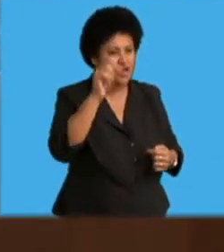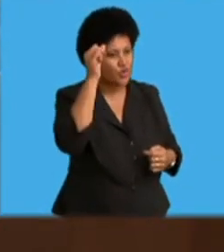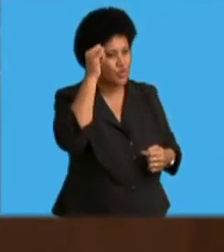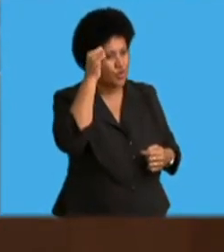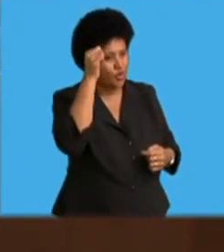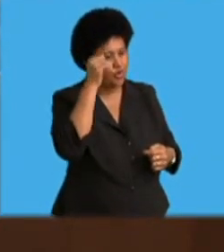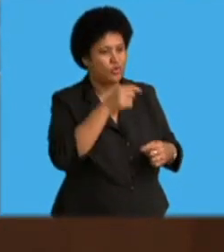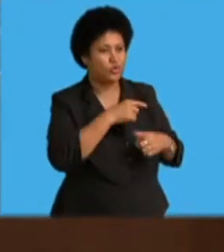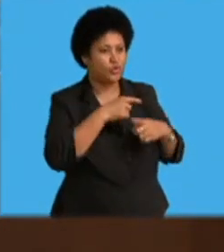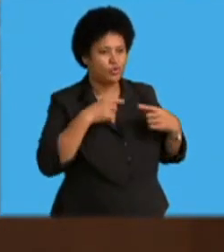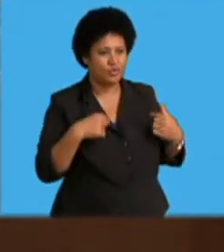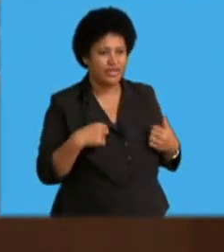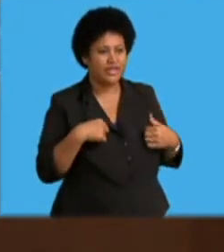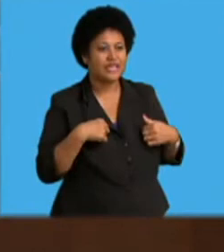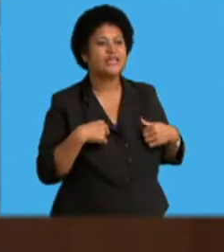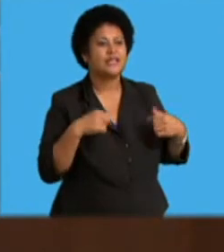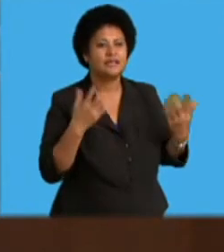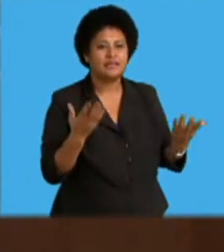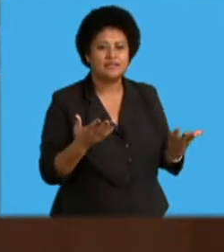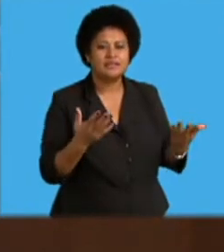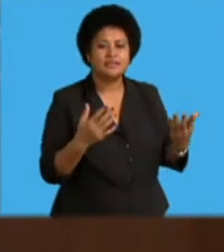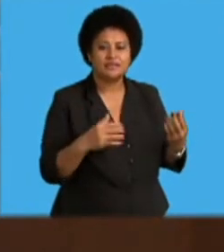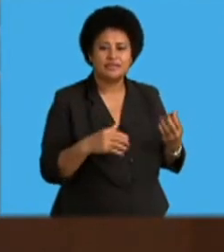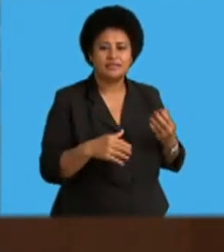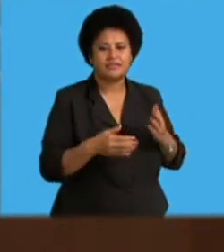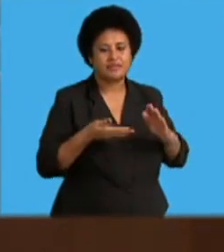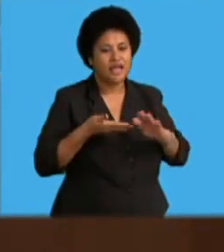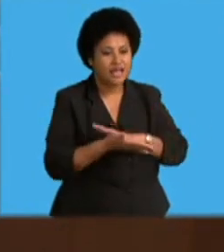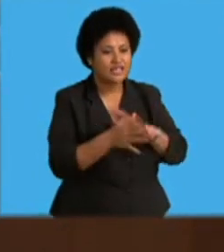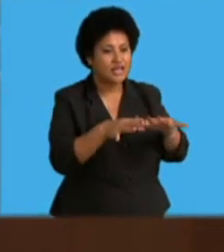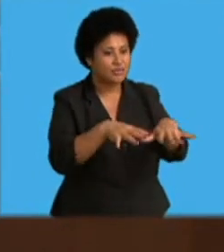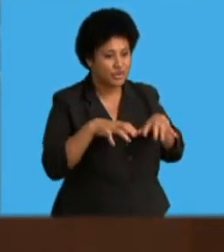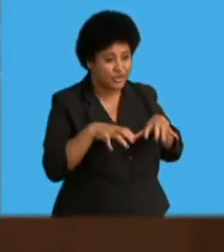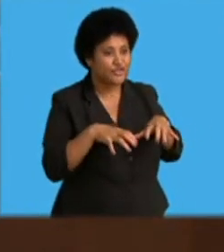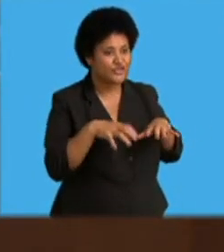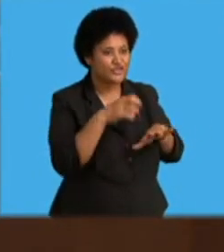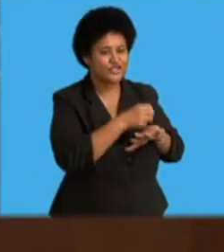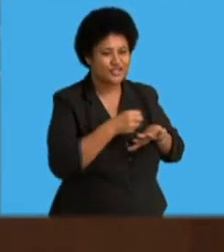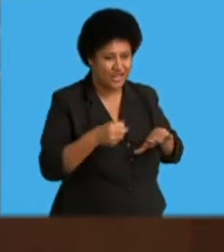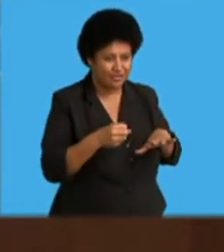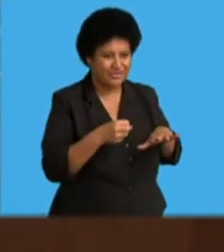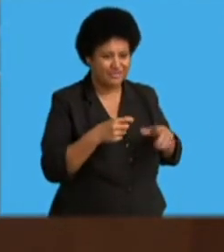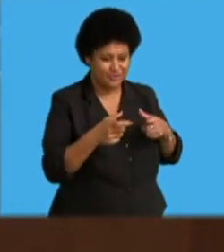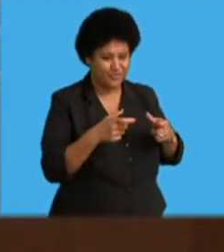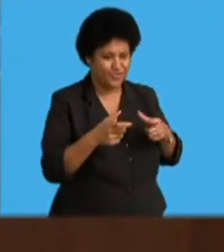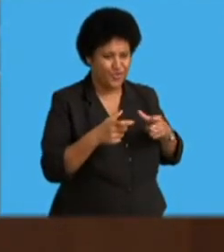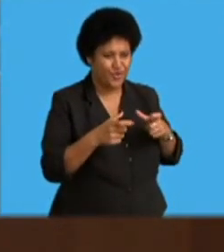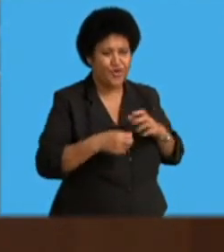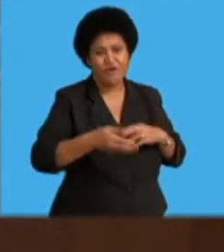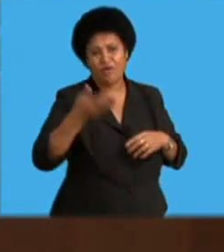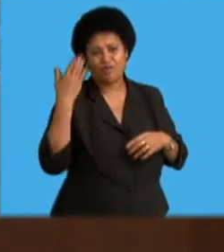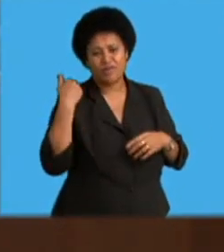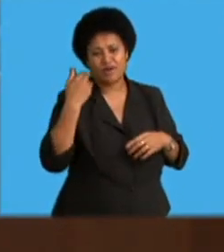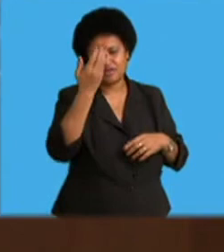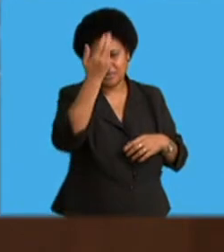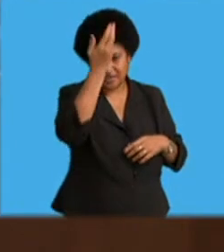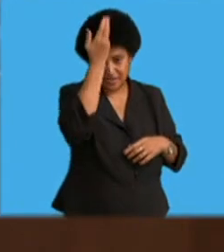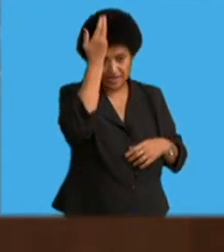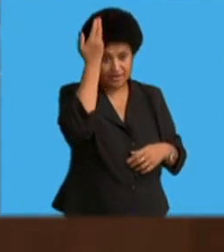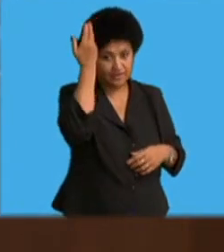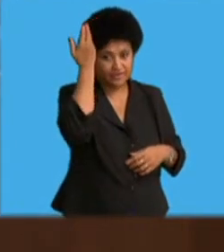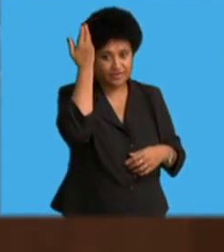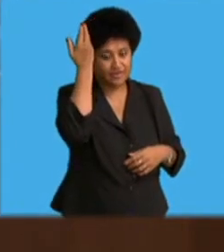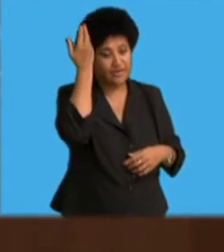post-colonial country. We were colonized. If you look at the history of all colonial countries, Madam Speaker, right from the Ratu Mara government days,